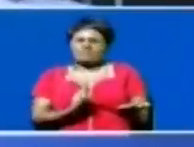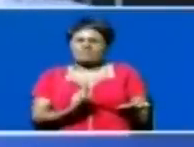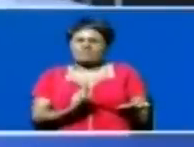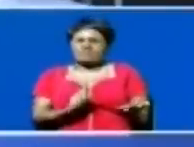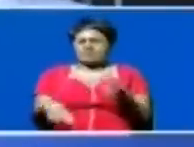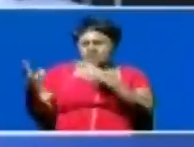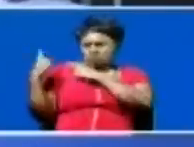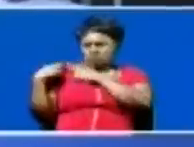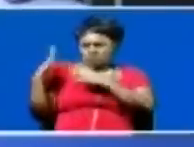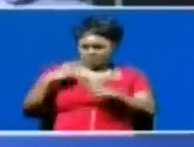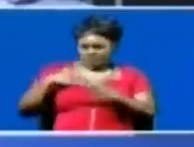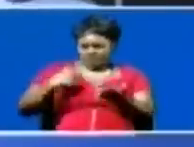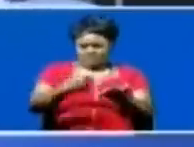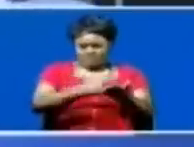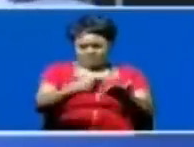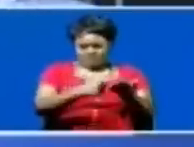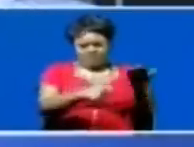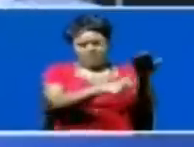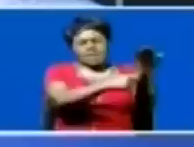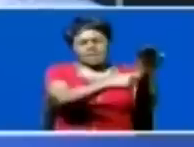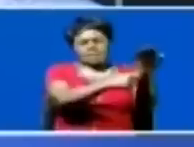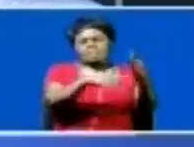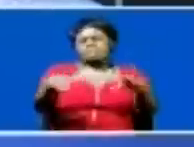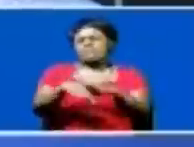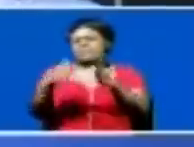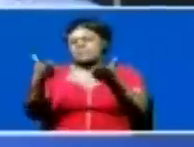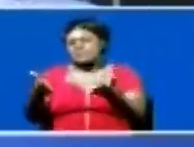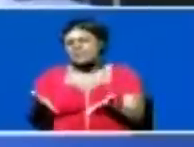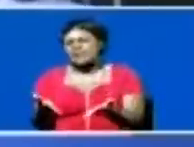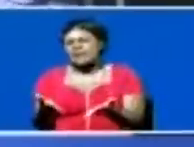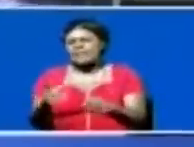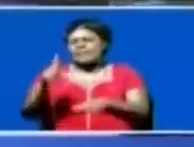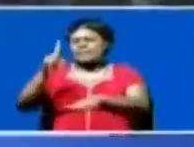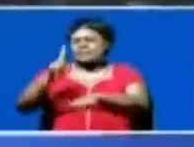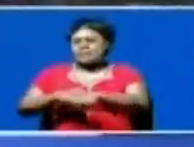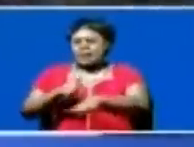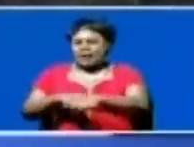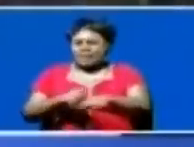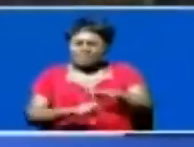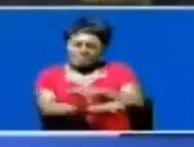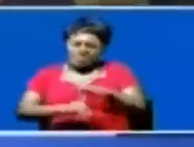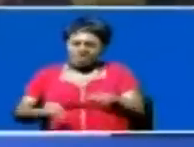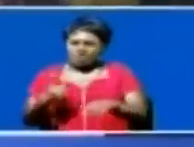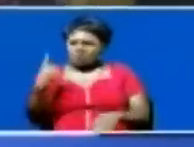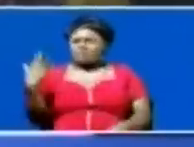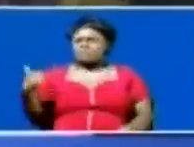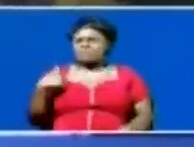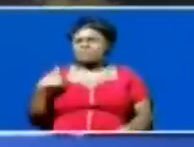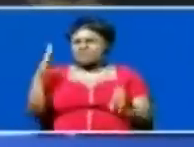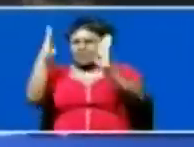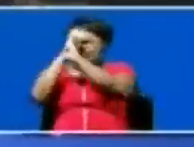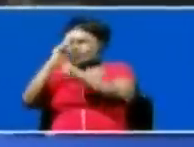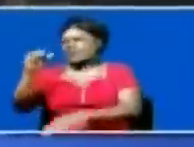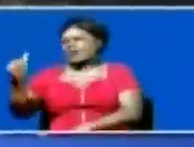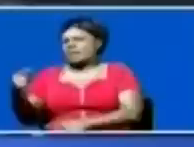my own business to go around and list the members who are there. And by the time that they snatched one piece, I'd hidden the